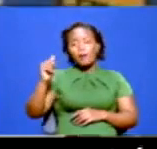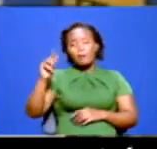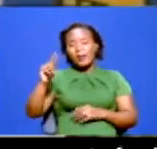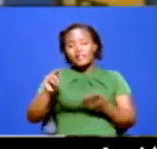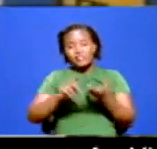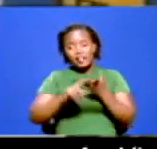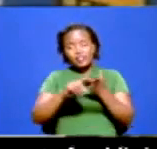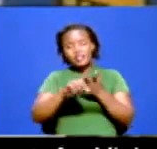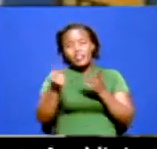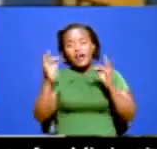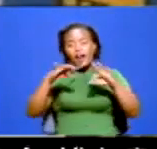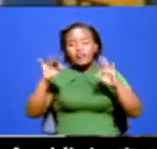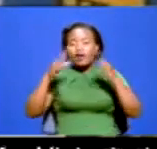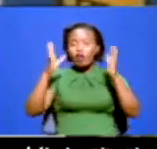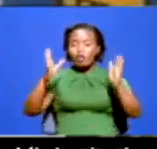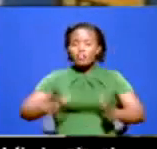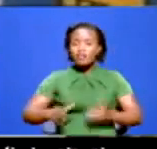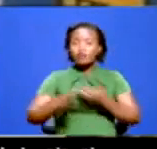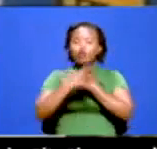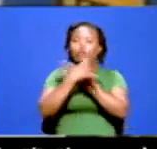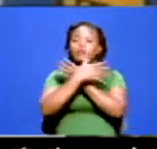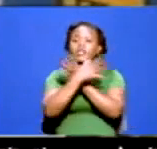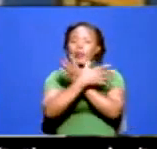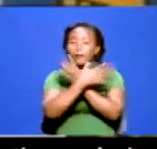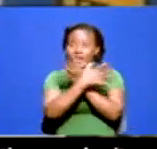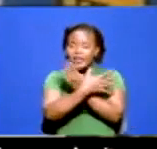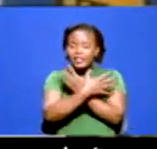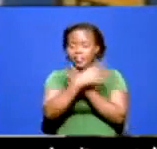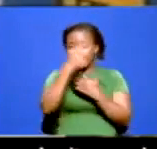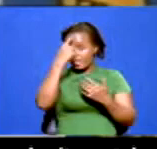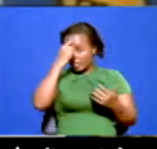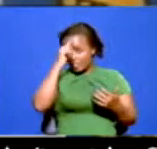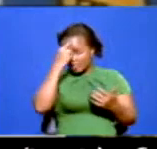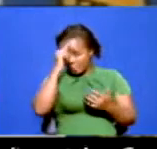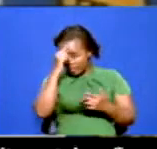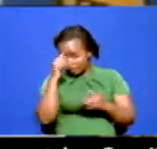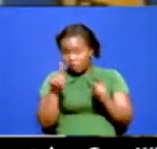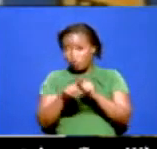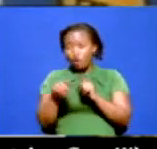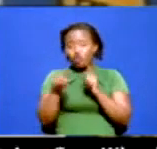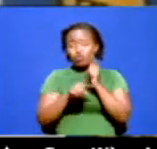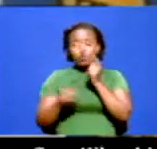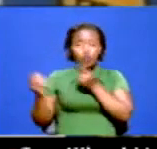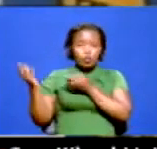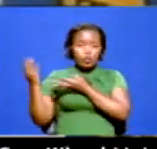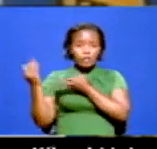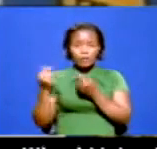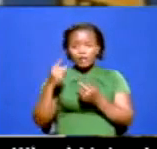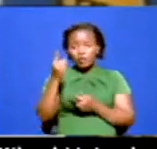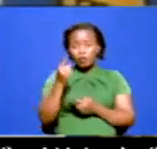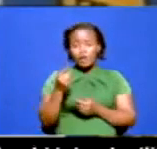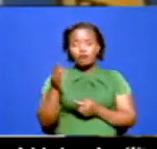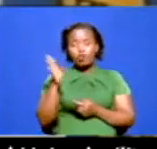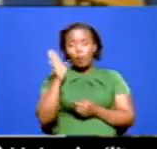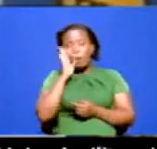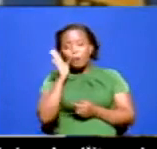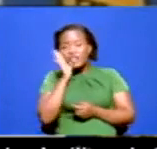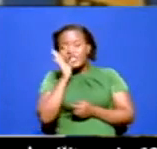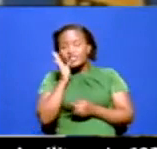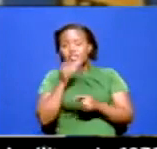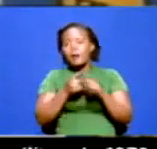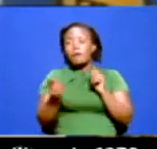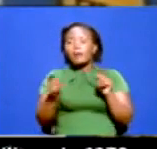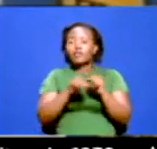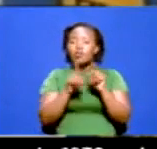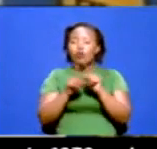who are there, from India. We were expecting one from Britain, not for the COVID. We also send our students